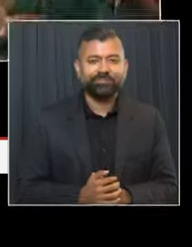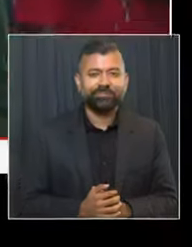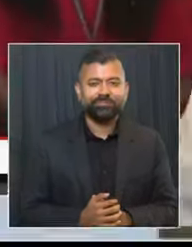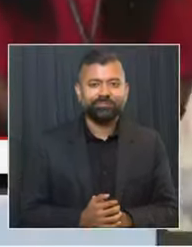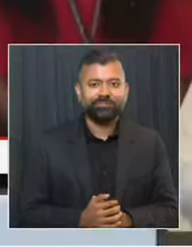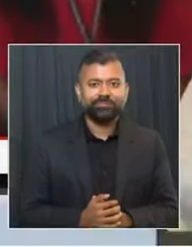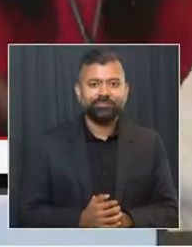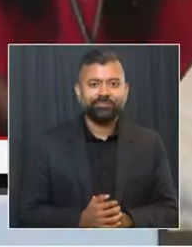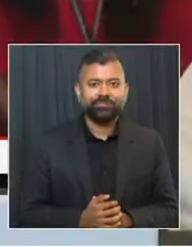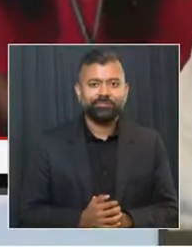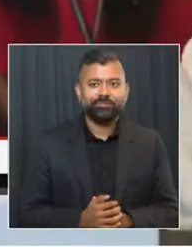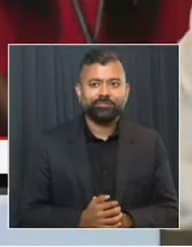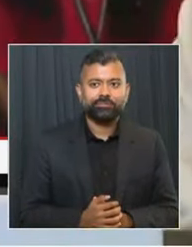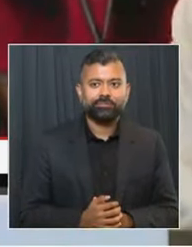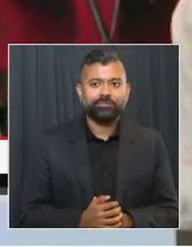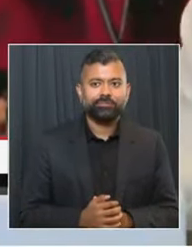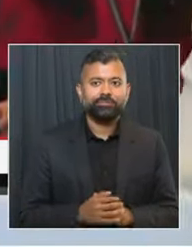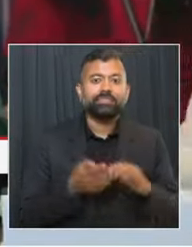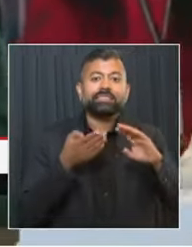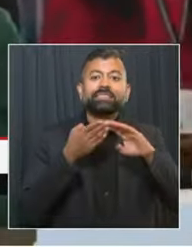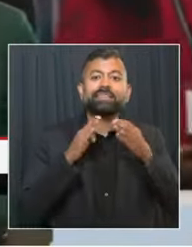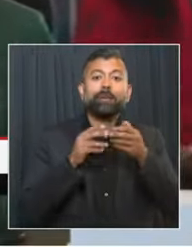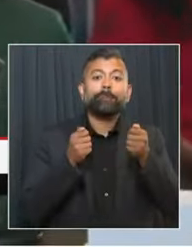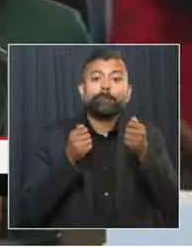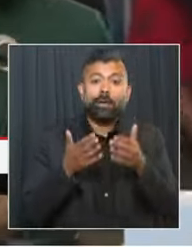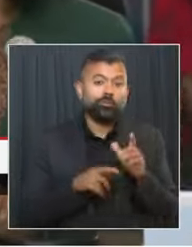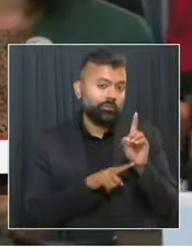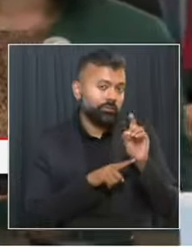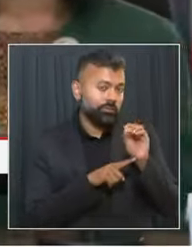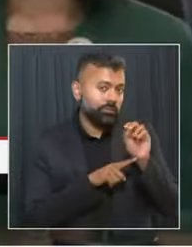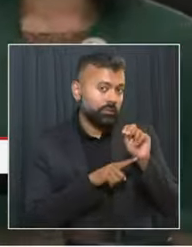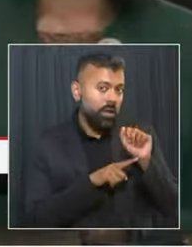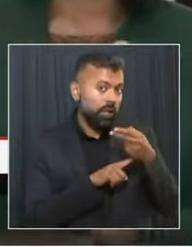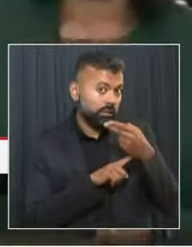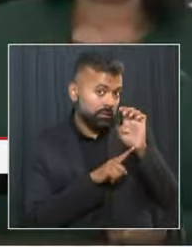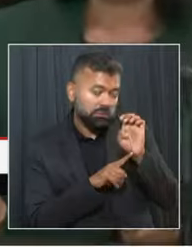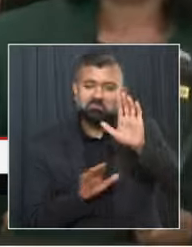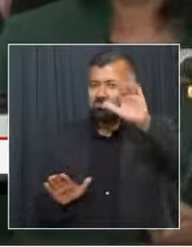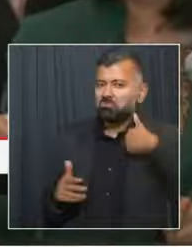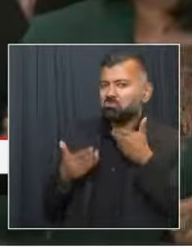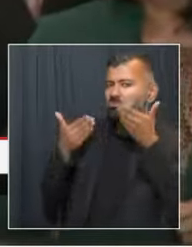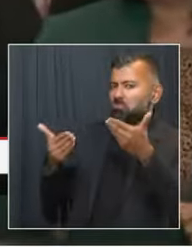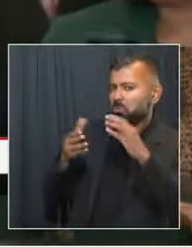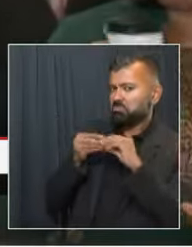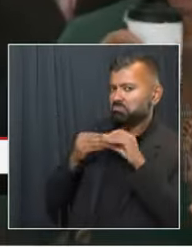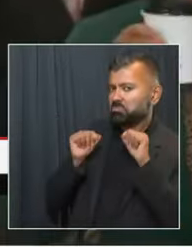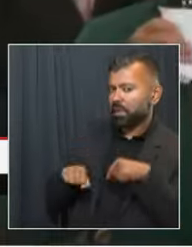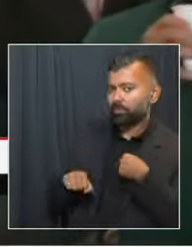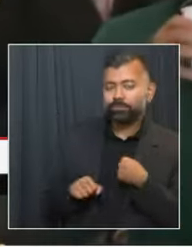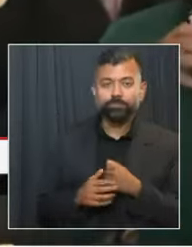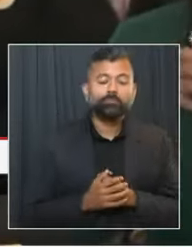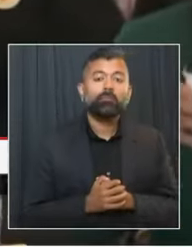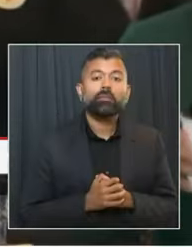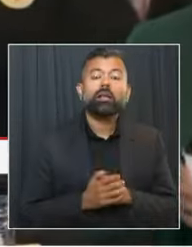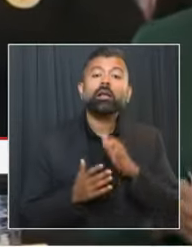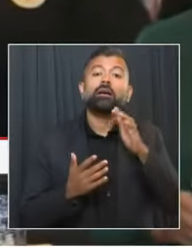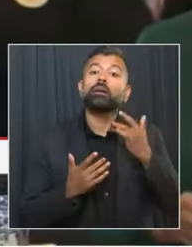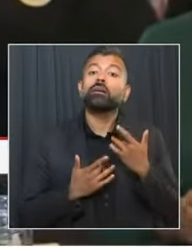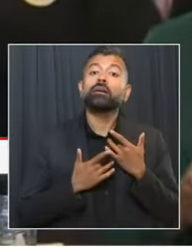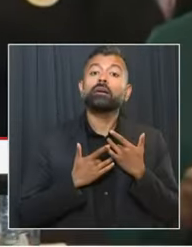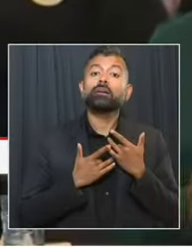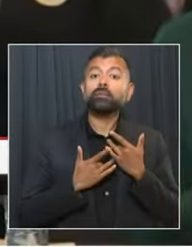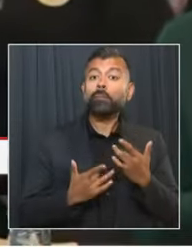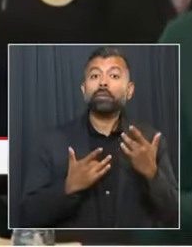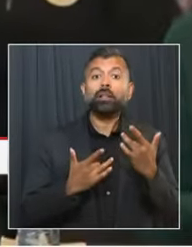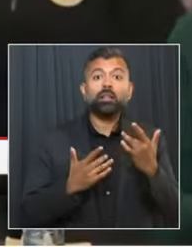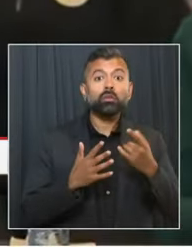We normally just go through our supplemental very quickly in these sessions and get right to the next fiscal year. We're going to spend a few slides talking about how we